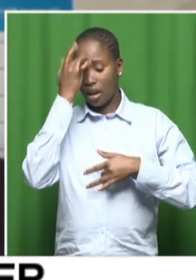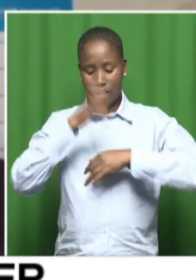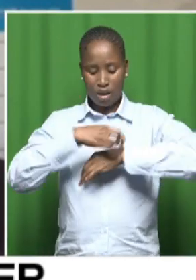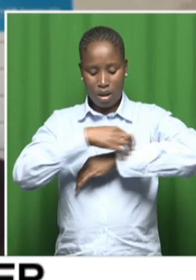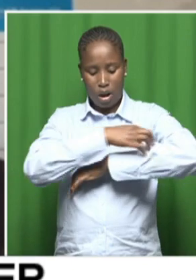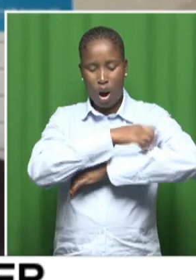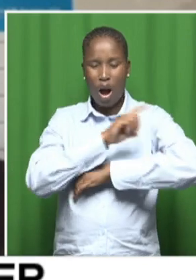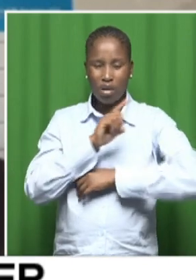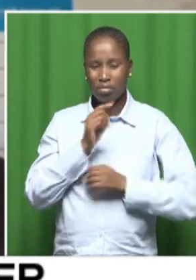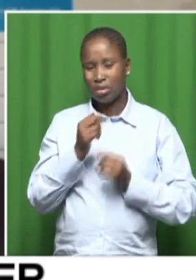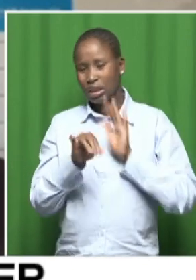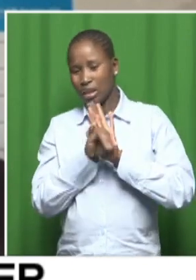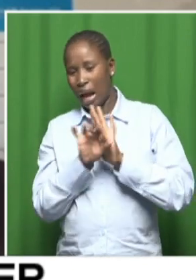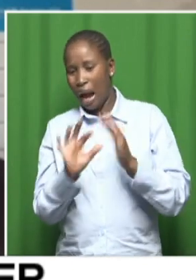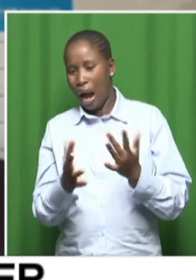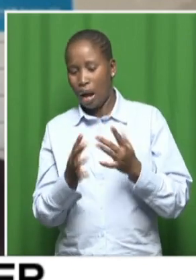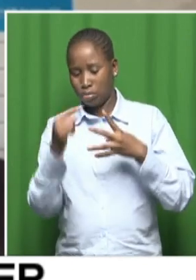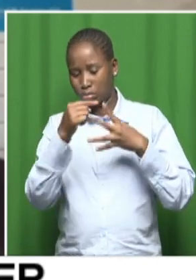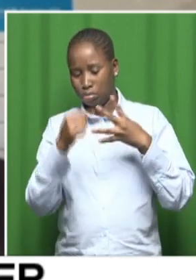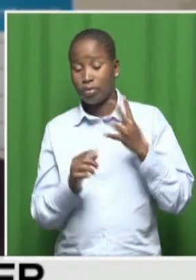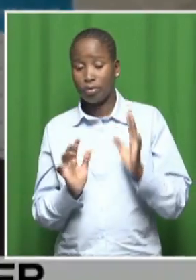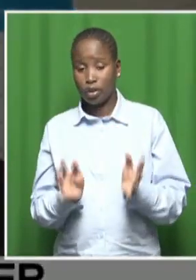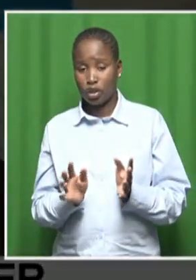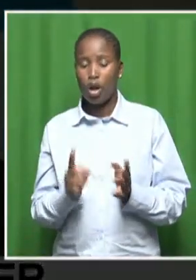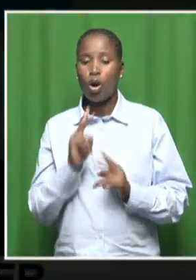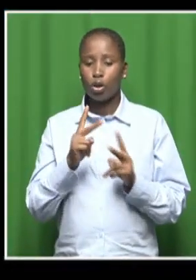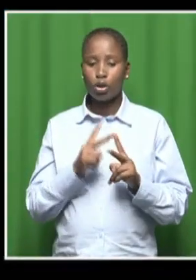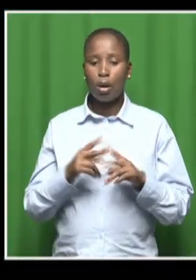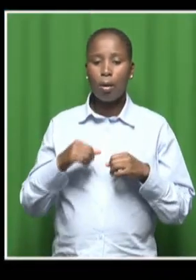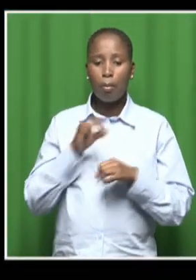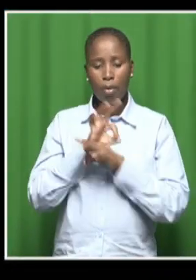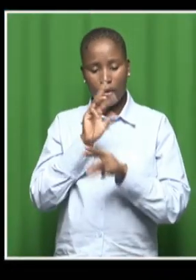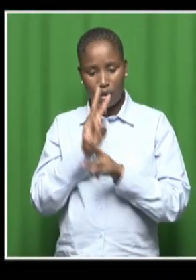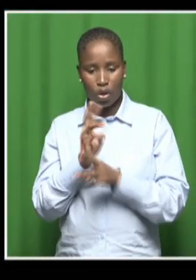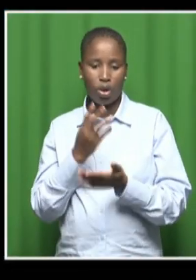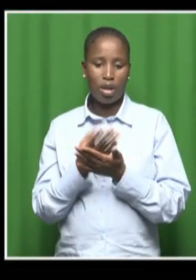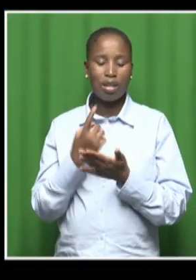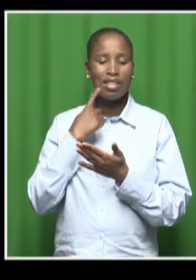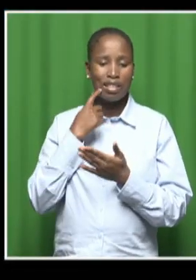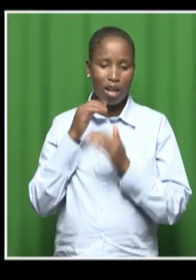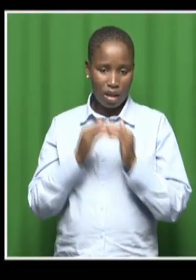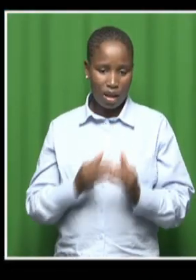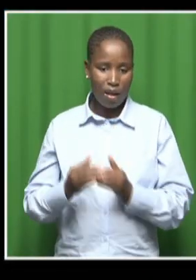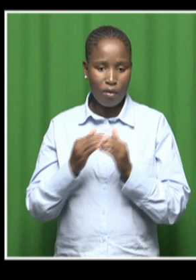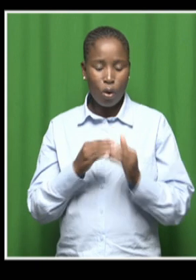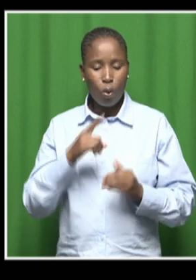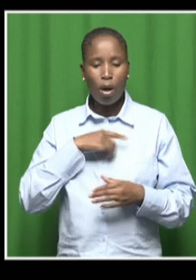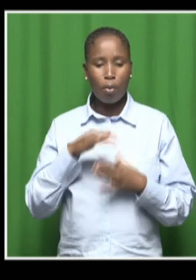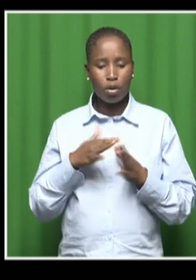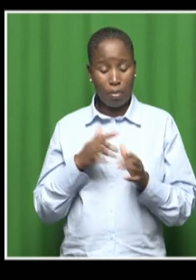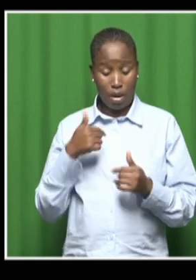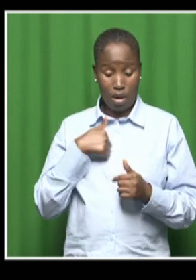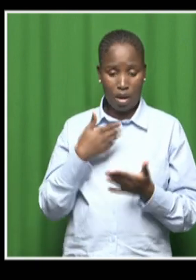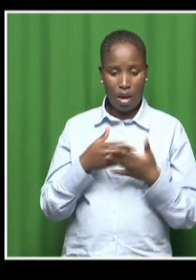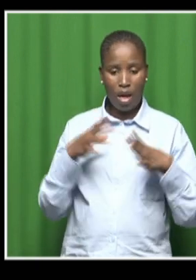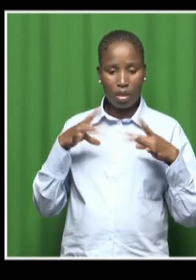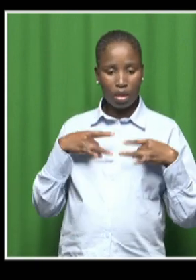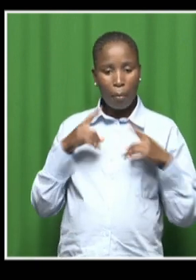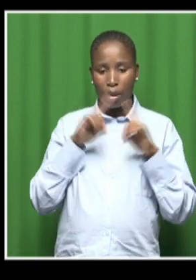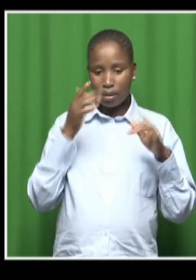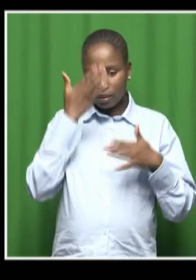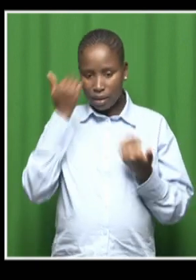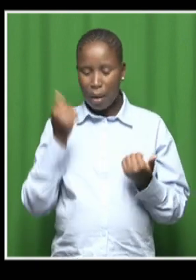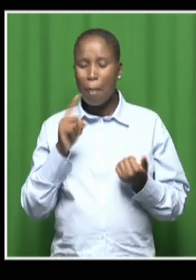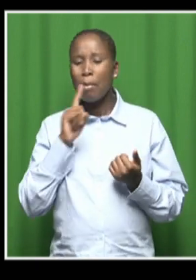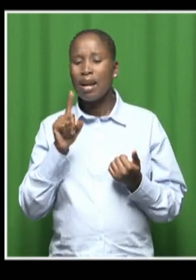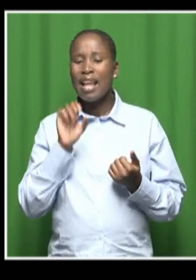parents and people aware of themselves as well, because I mean, as you say, I could pick it up and you know, you don't know. So the kind of symptoms,